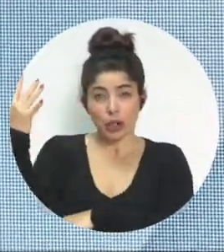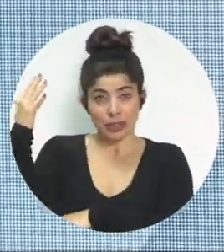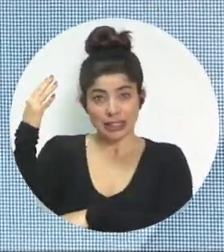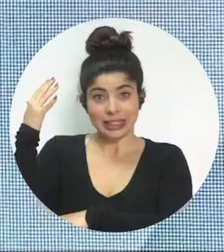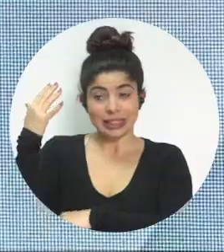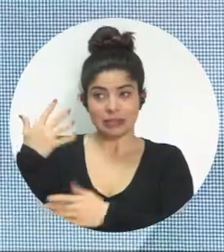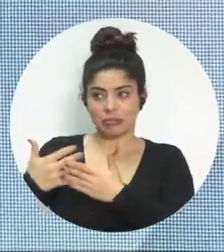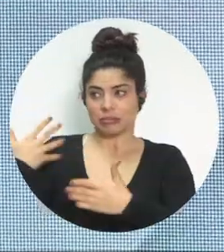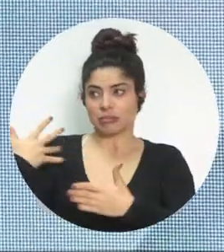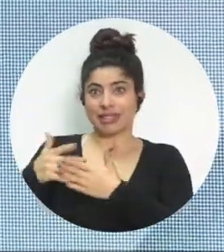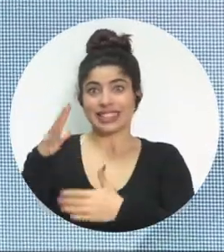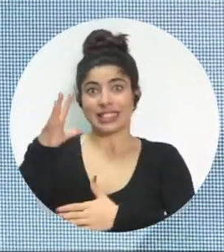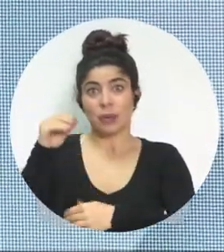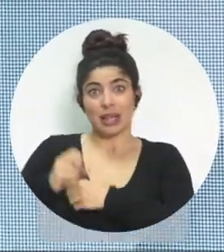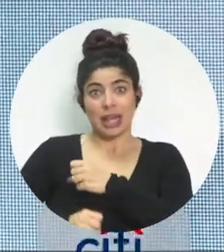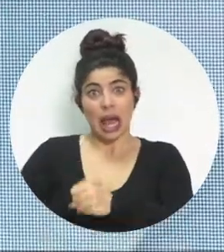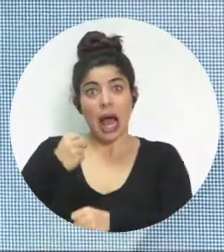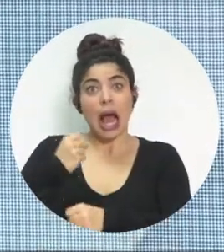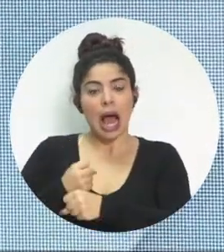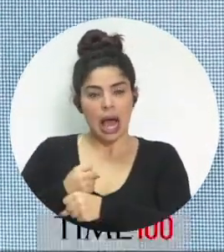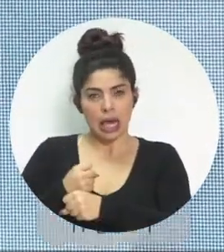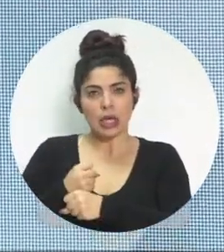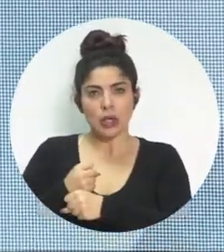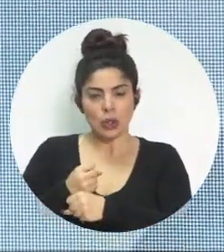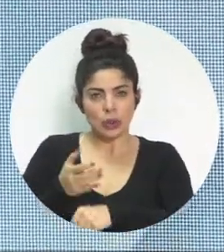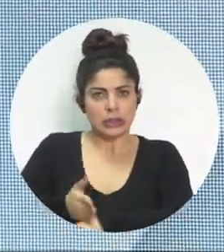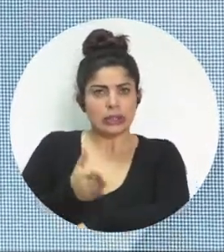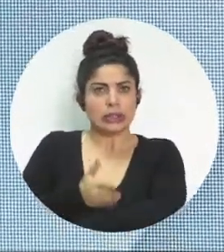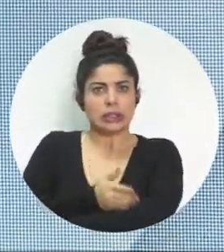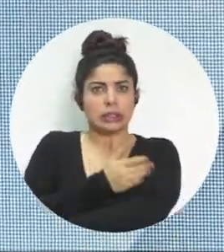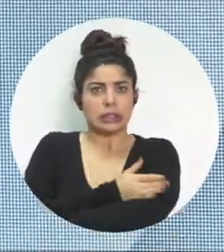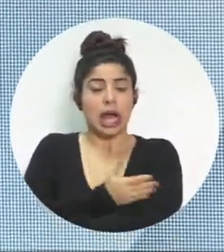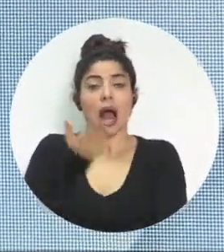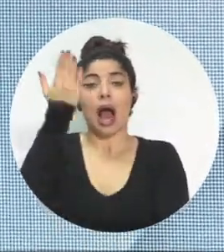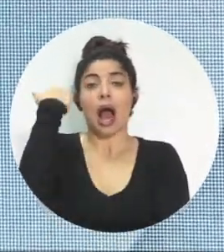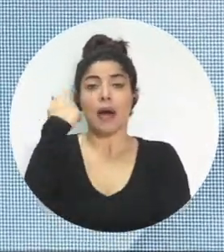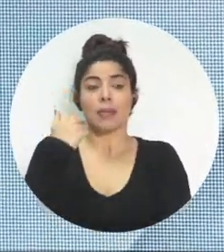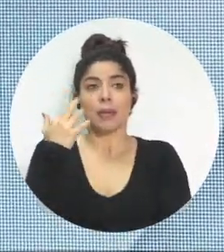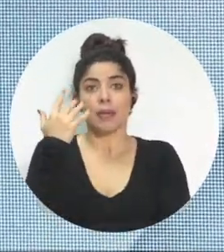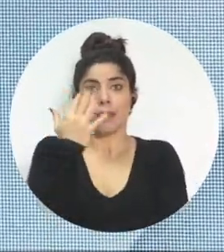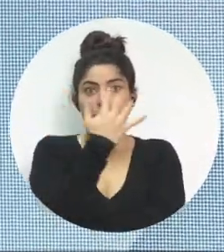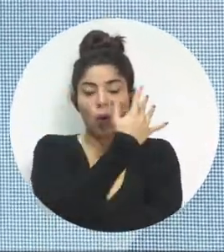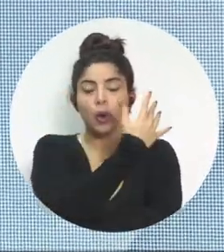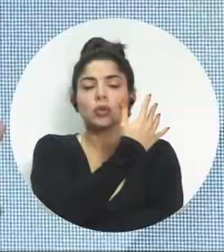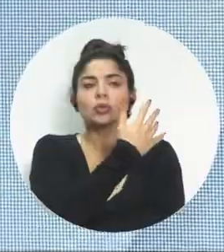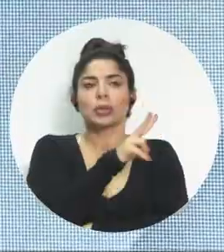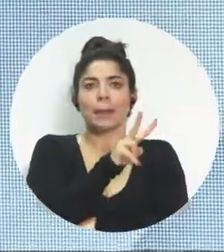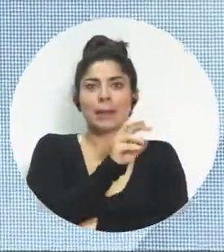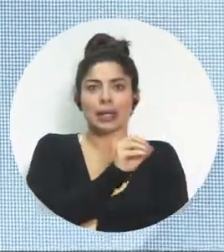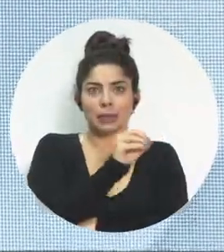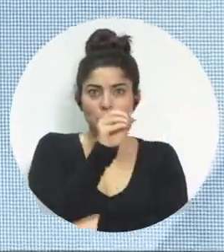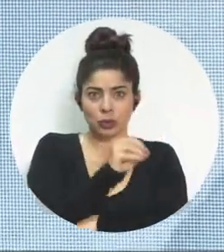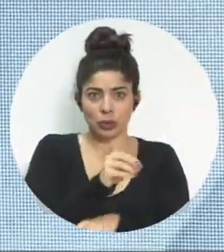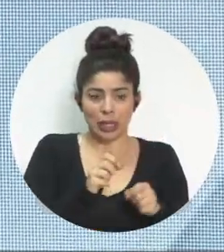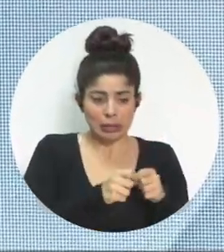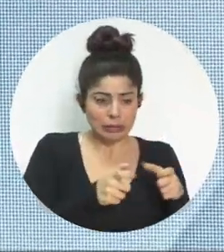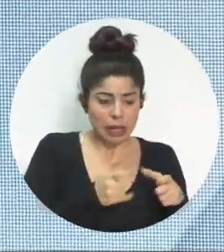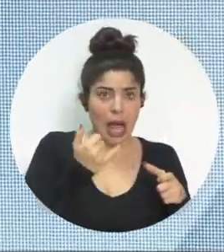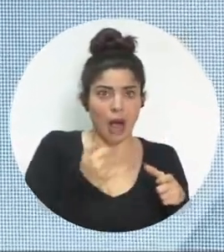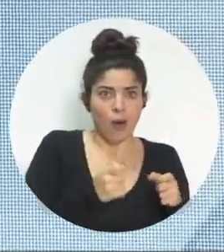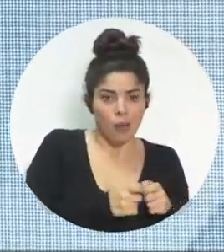managed to enforce a forest system that for the past 50 years, we have managed to recover